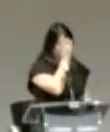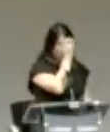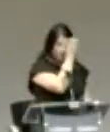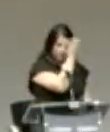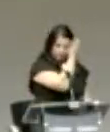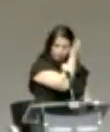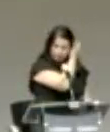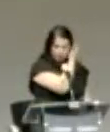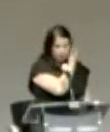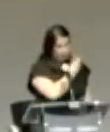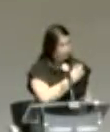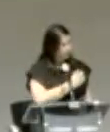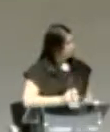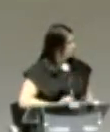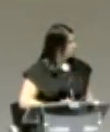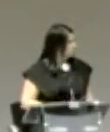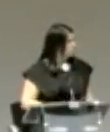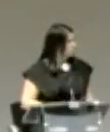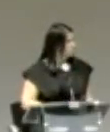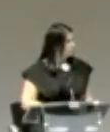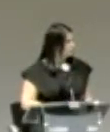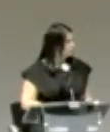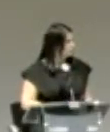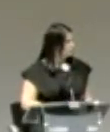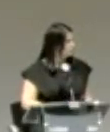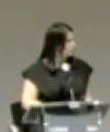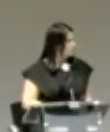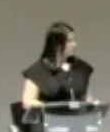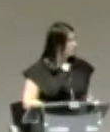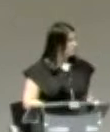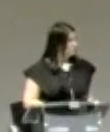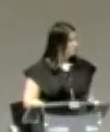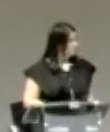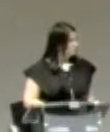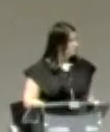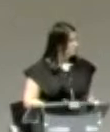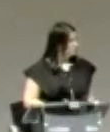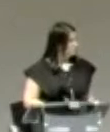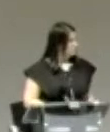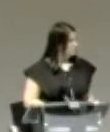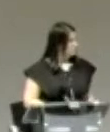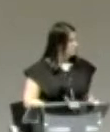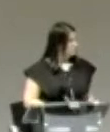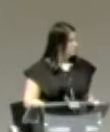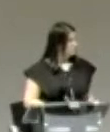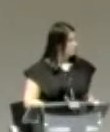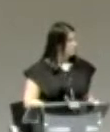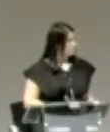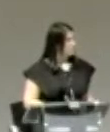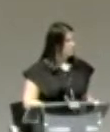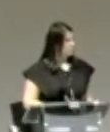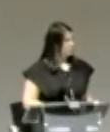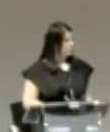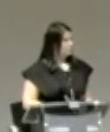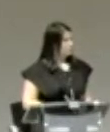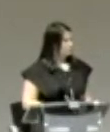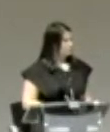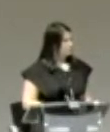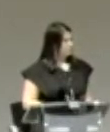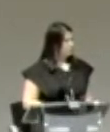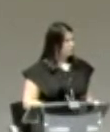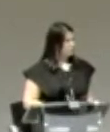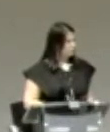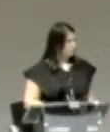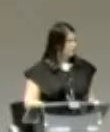that students have an affordable option, which is why our tuition is less than that of UNLV and